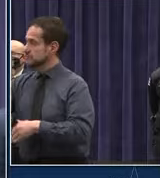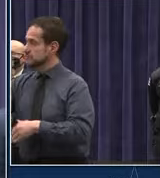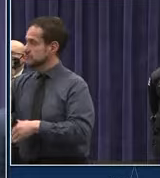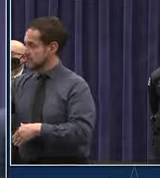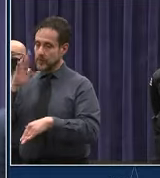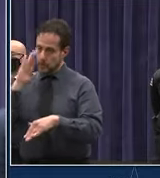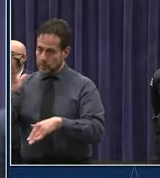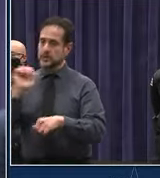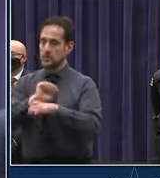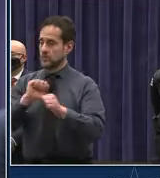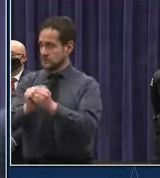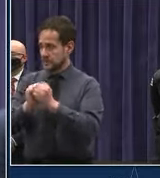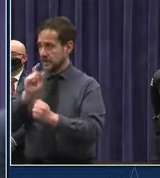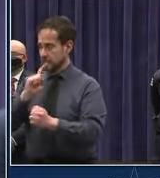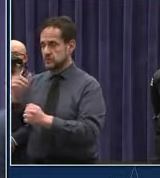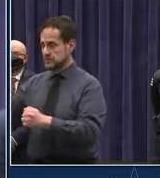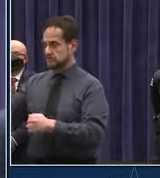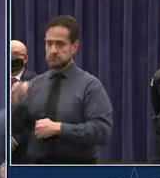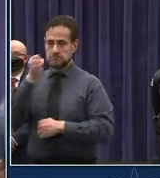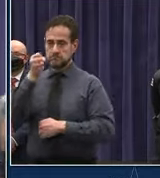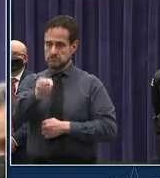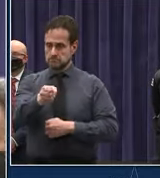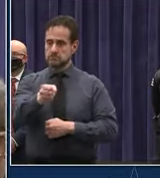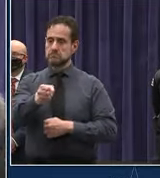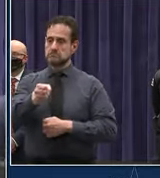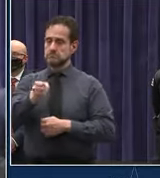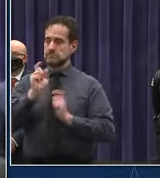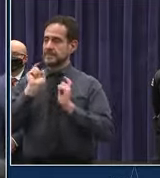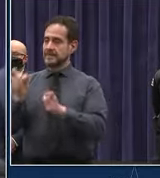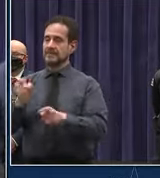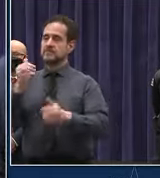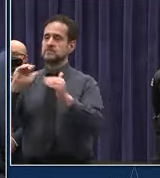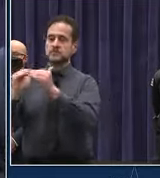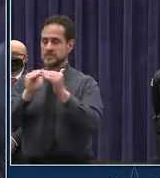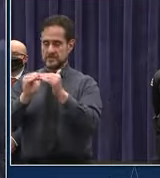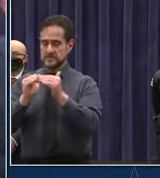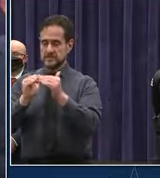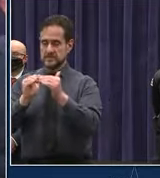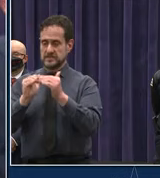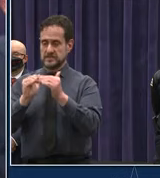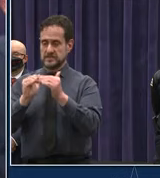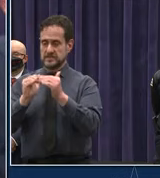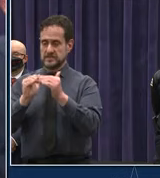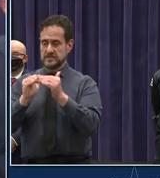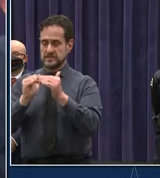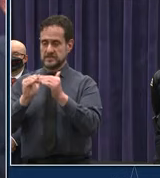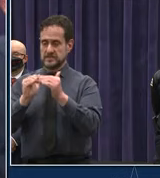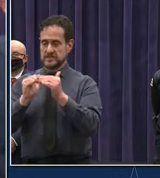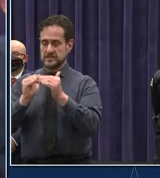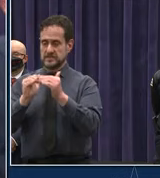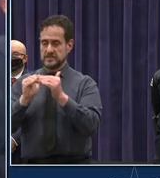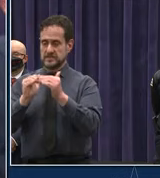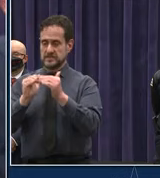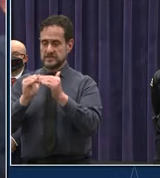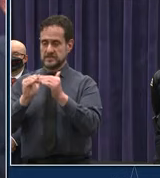of this press conference is important to convey a message not only to the community, but also to offenders.